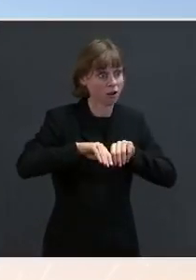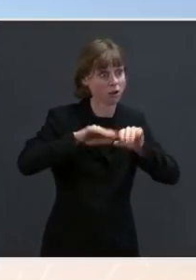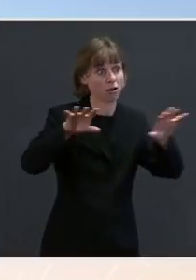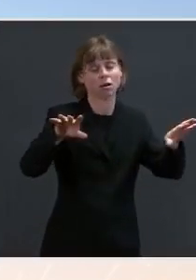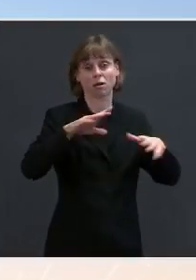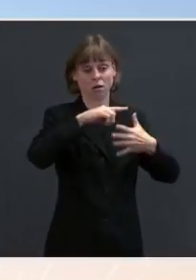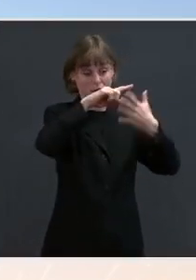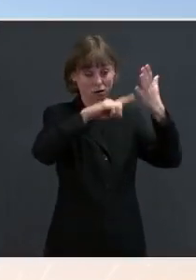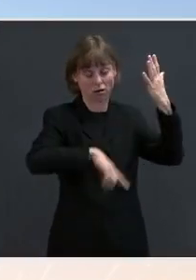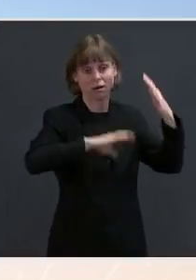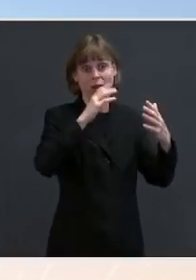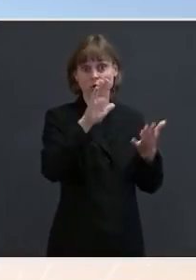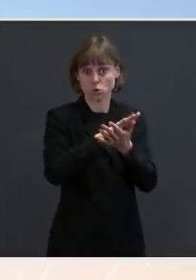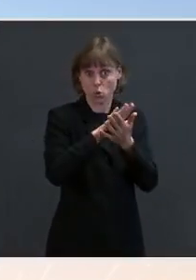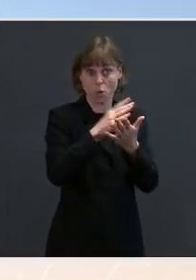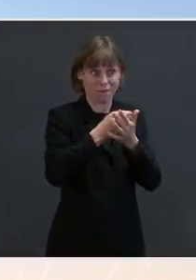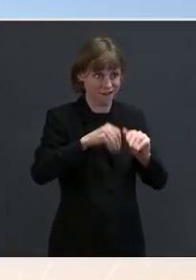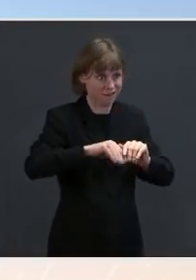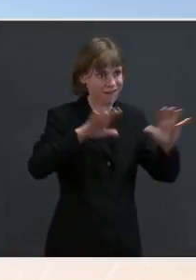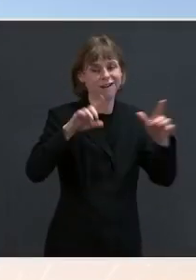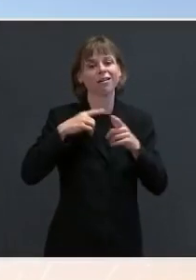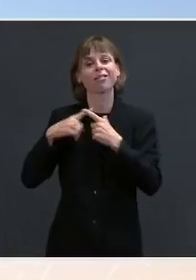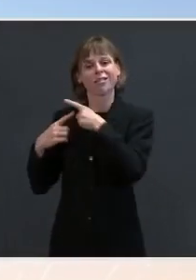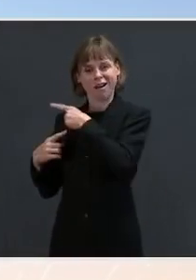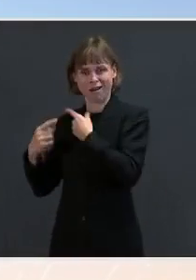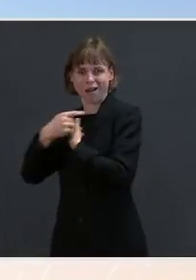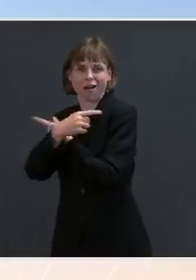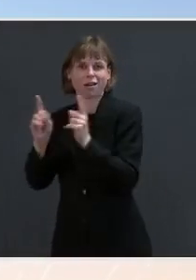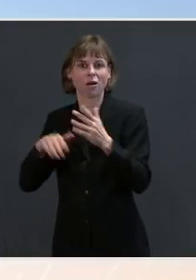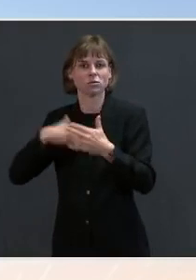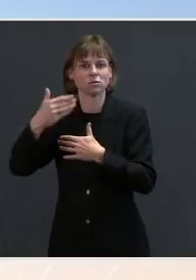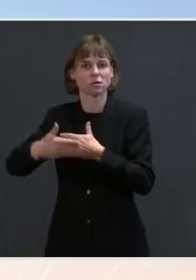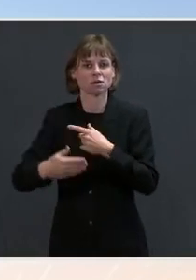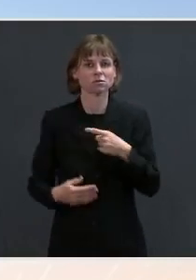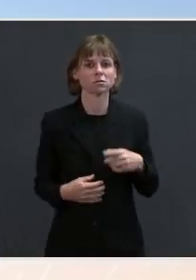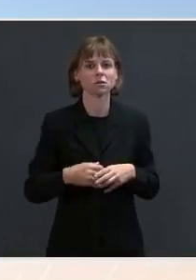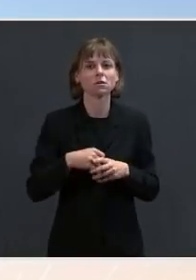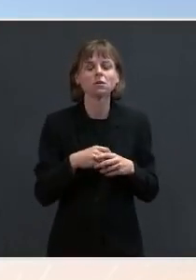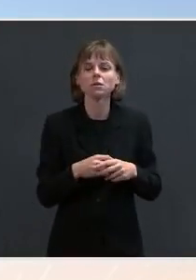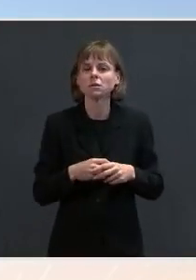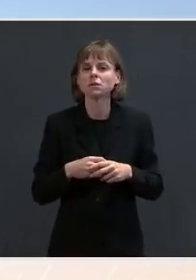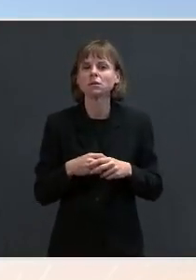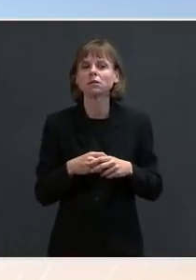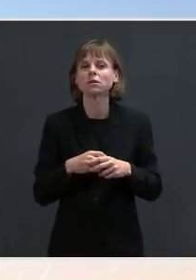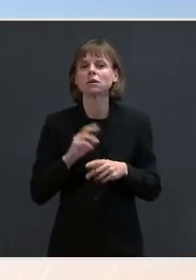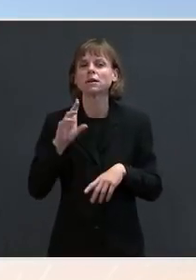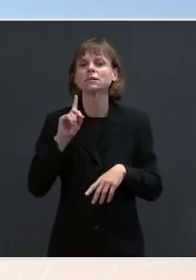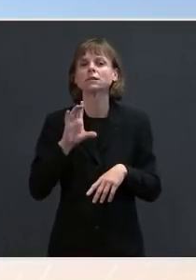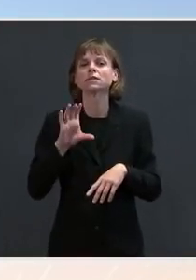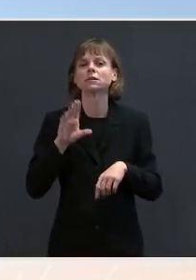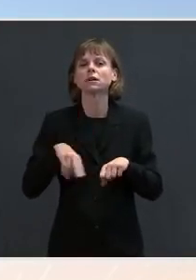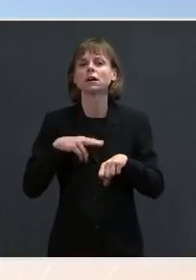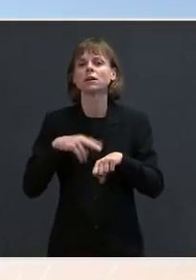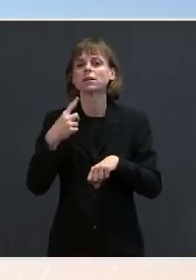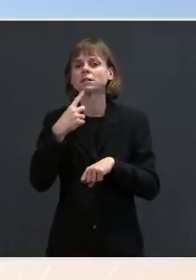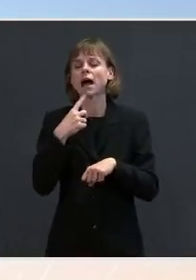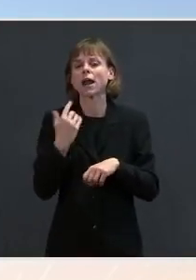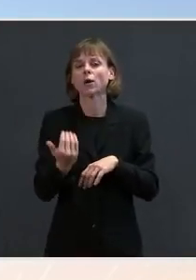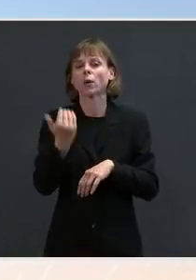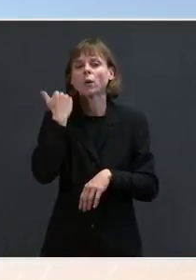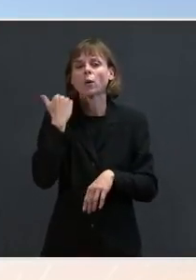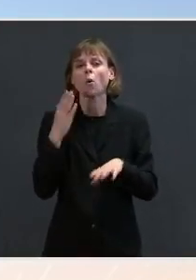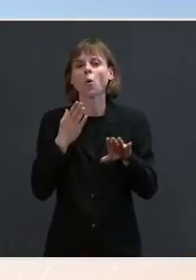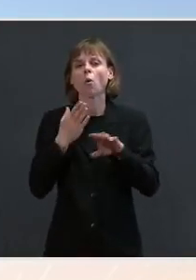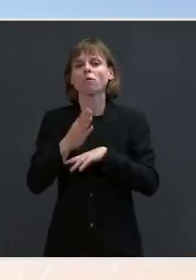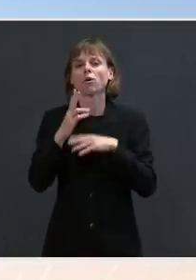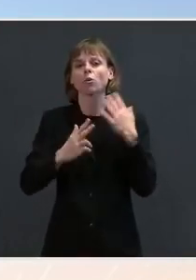is going out to schools. Okay, sorry, one last question. Sure. The commanding general of the DC National Guard said today that it took more than 3 hours for